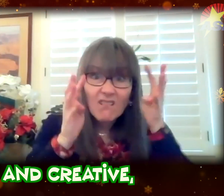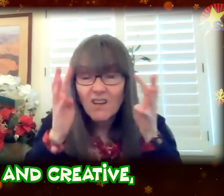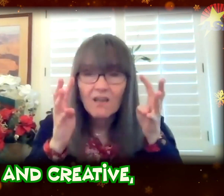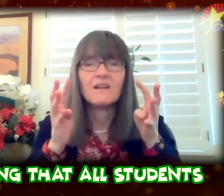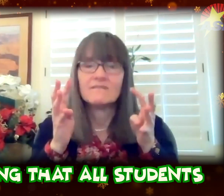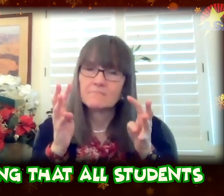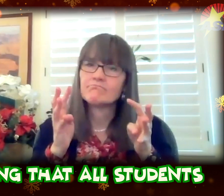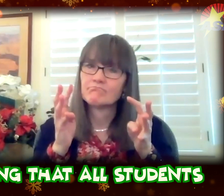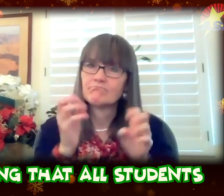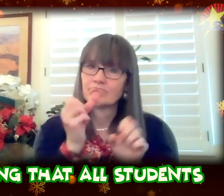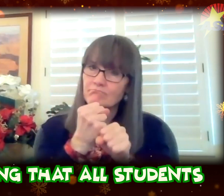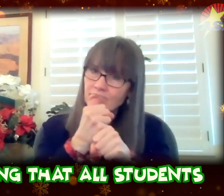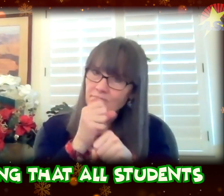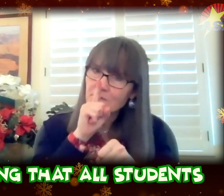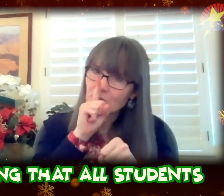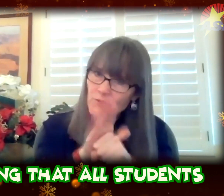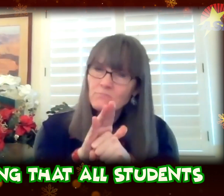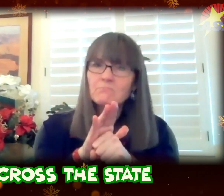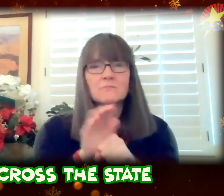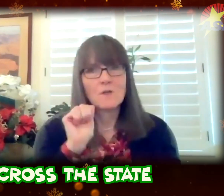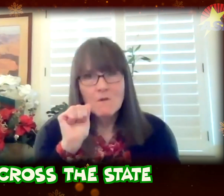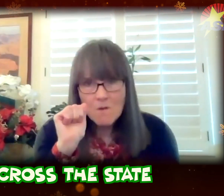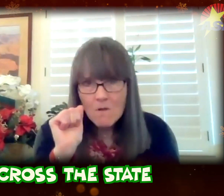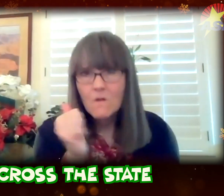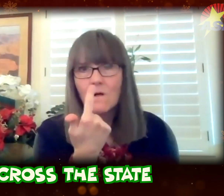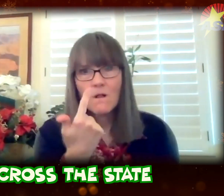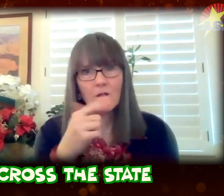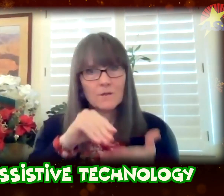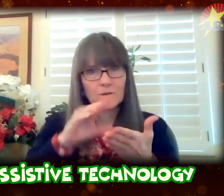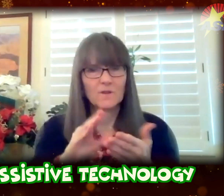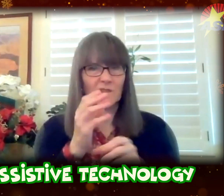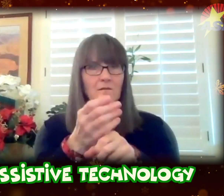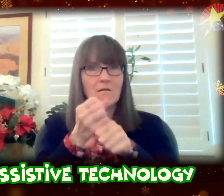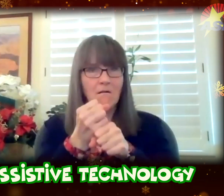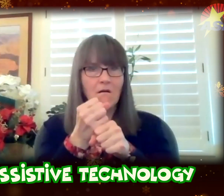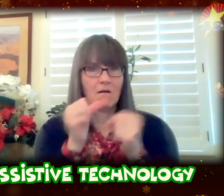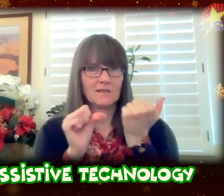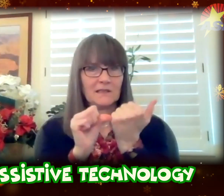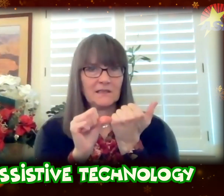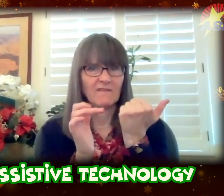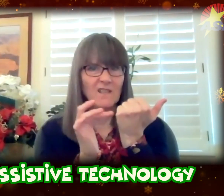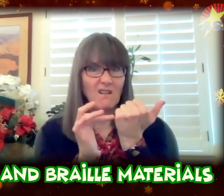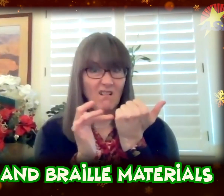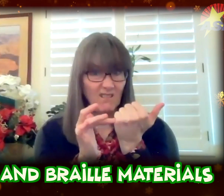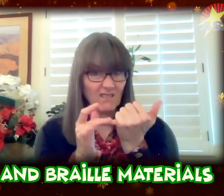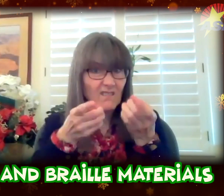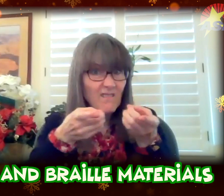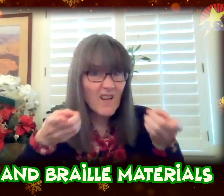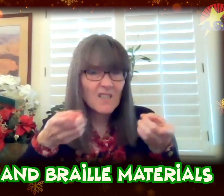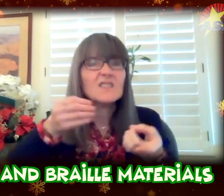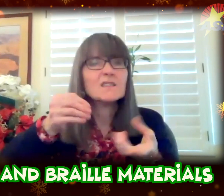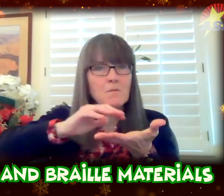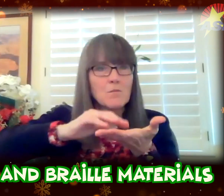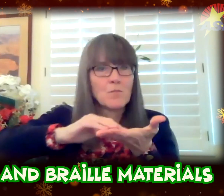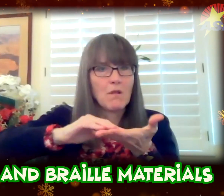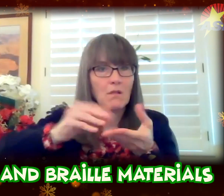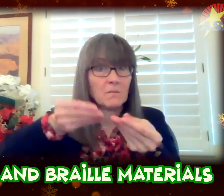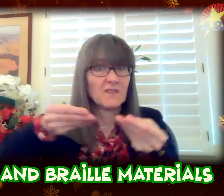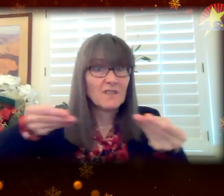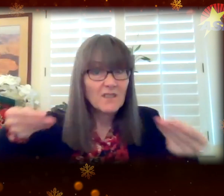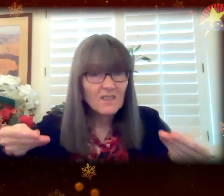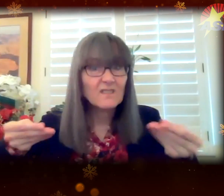creative, ensuring that all students across the state had assistive technology devices and